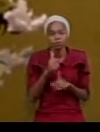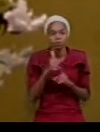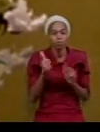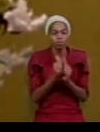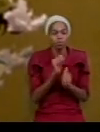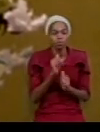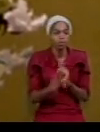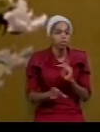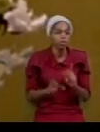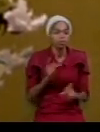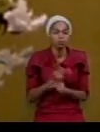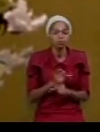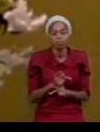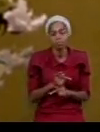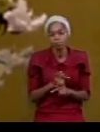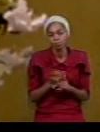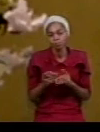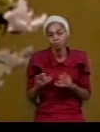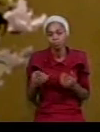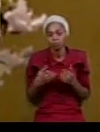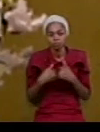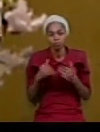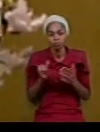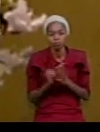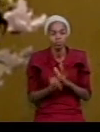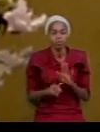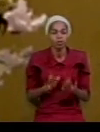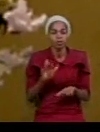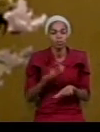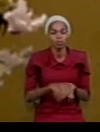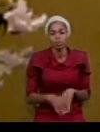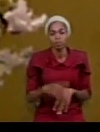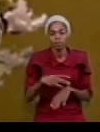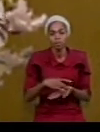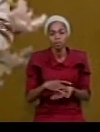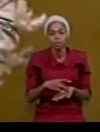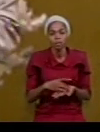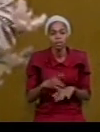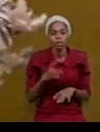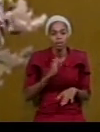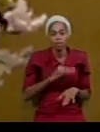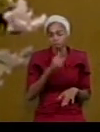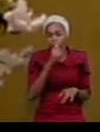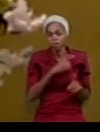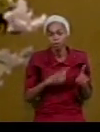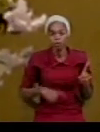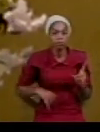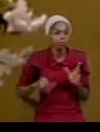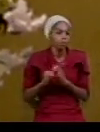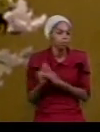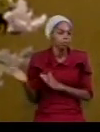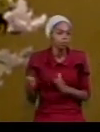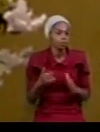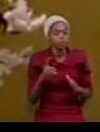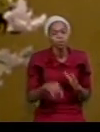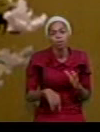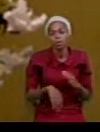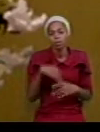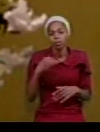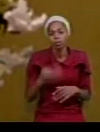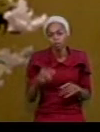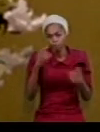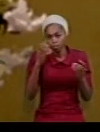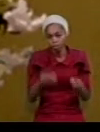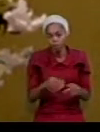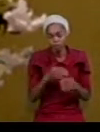For I am the Lord that bringeth you up out of the land of Egypt to be your God. Ye shall therefore